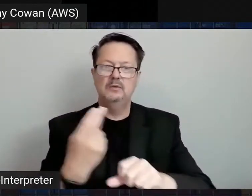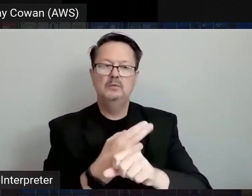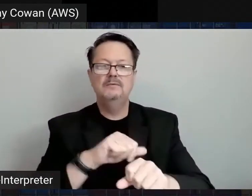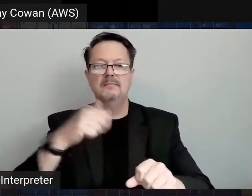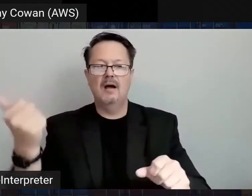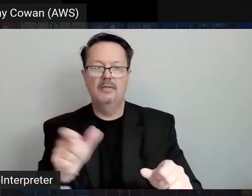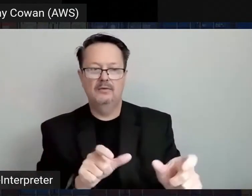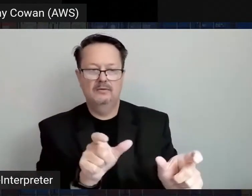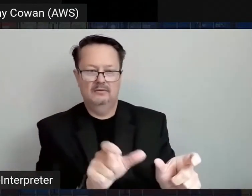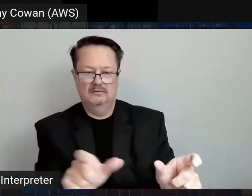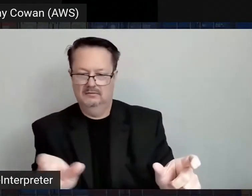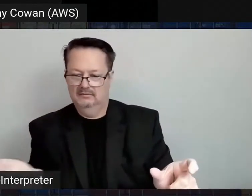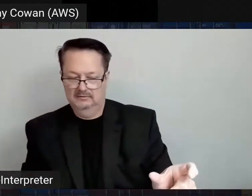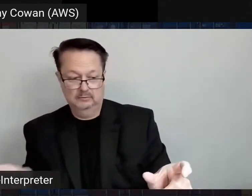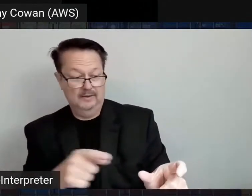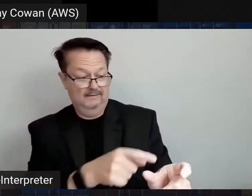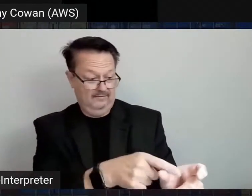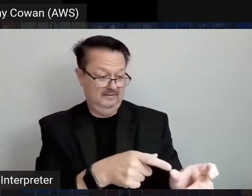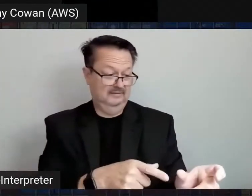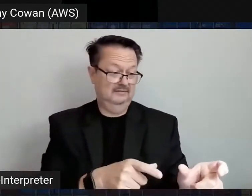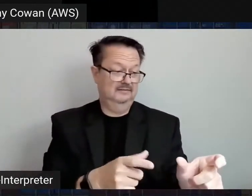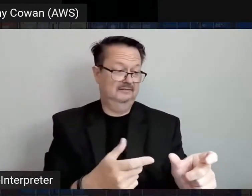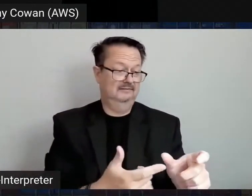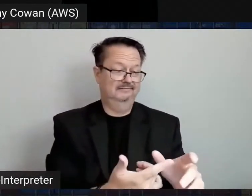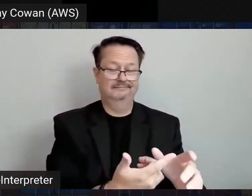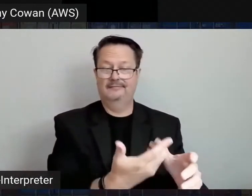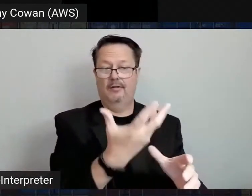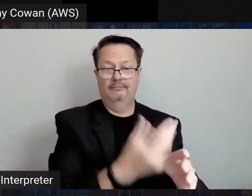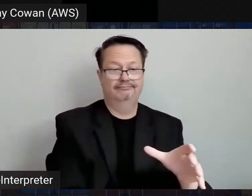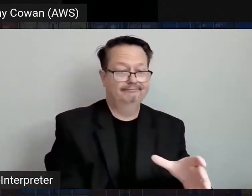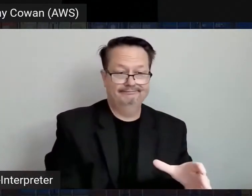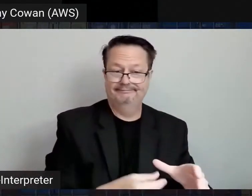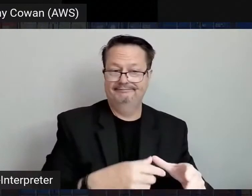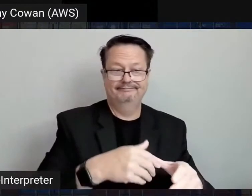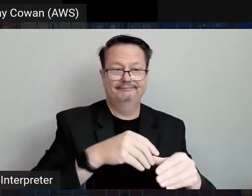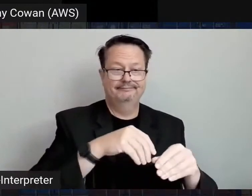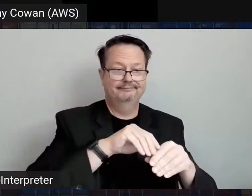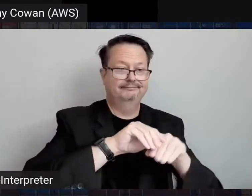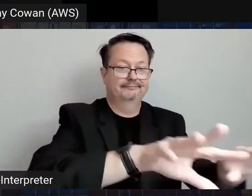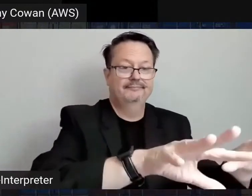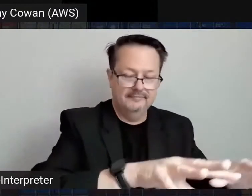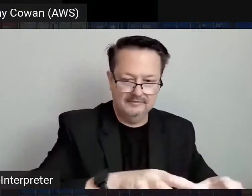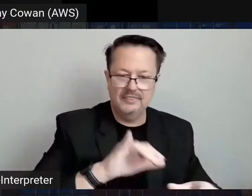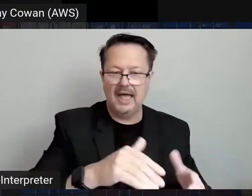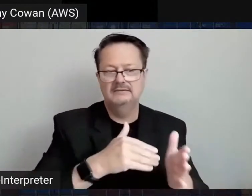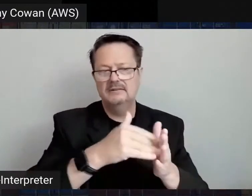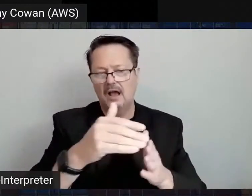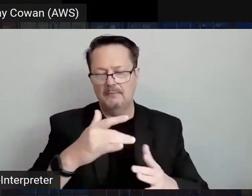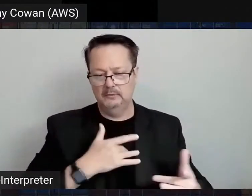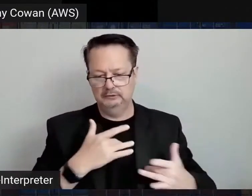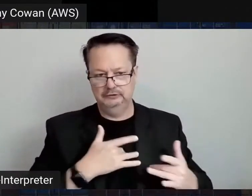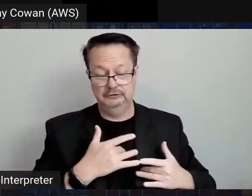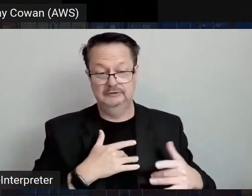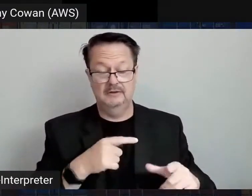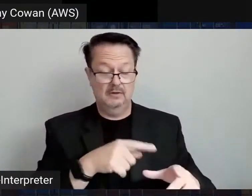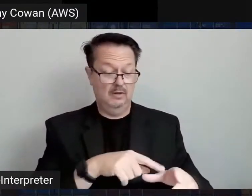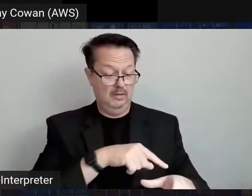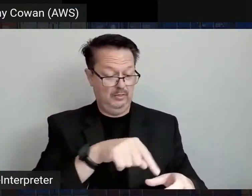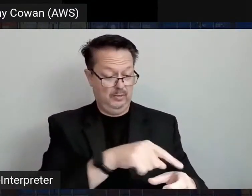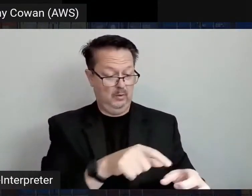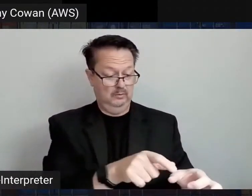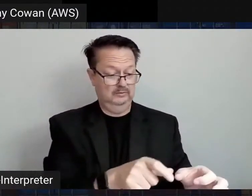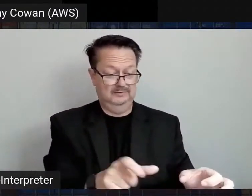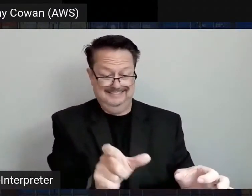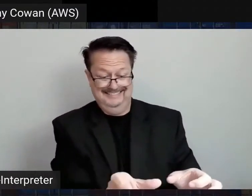in the event of a container escape, which, as I said, is a common thing that we are concerned about, applications in those pods can't